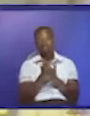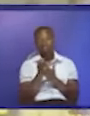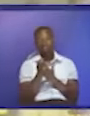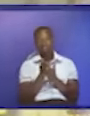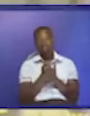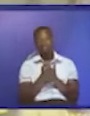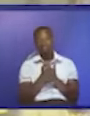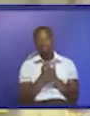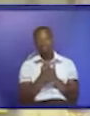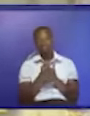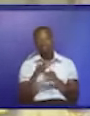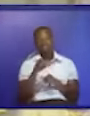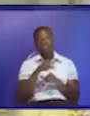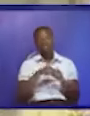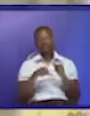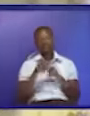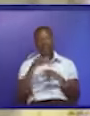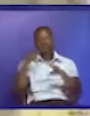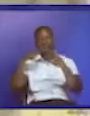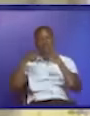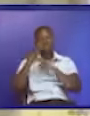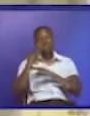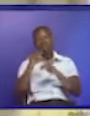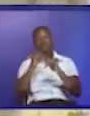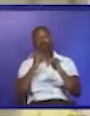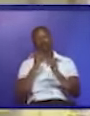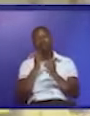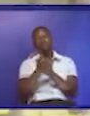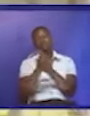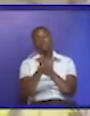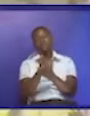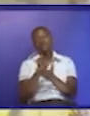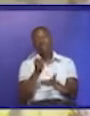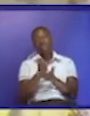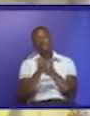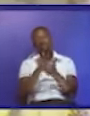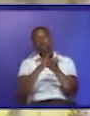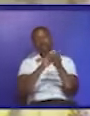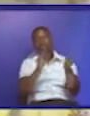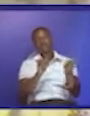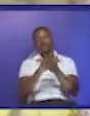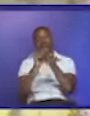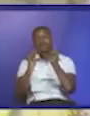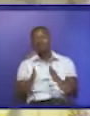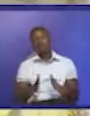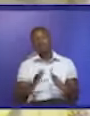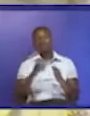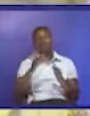the dynamics of prophetic intercession, helping believers know